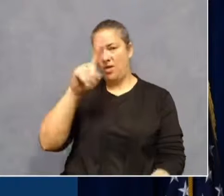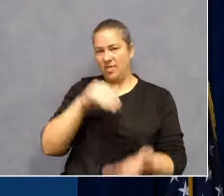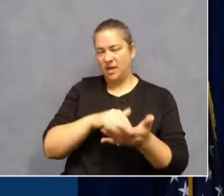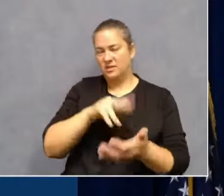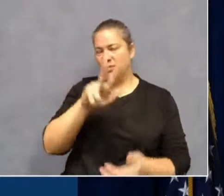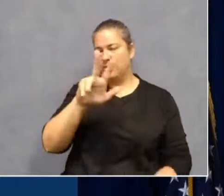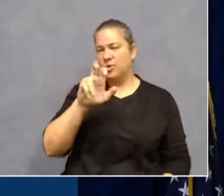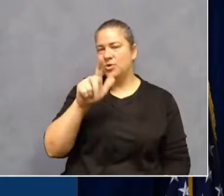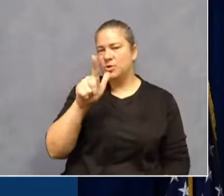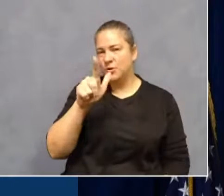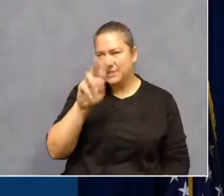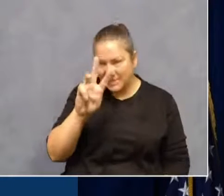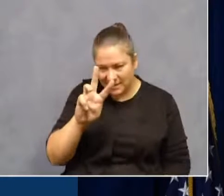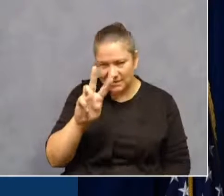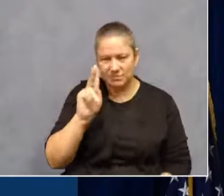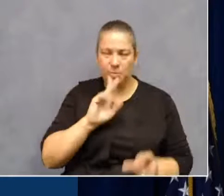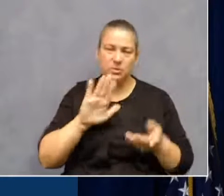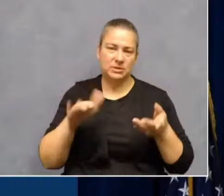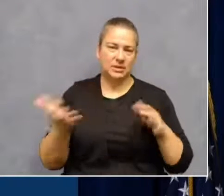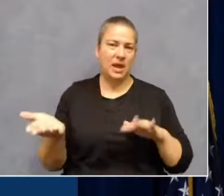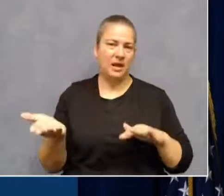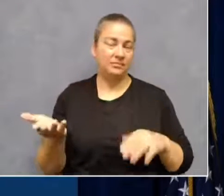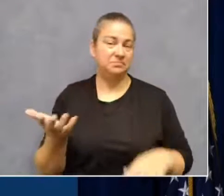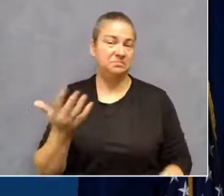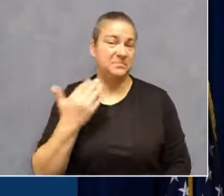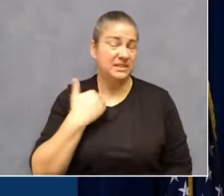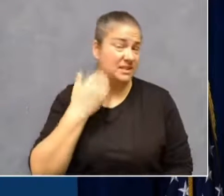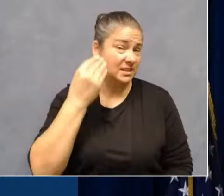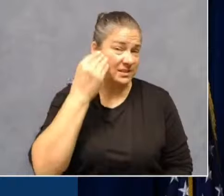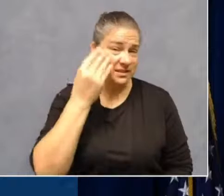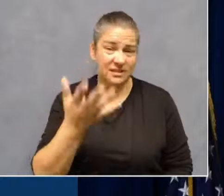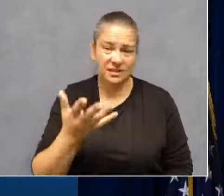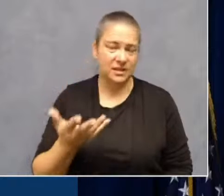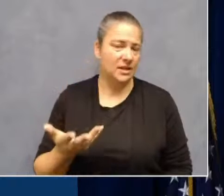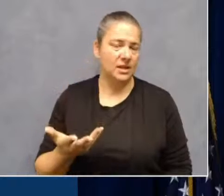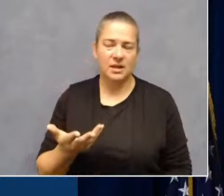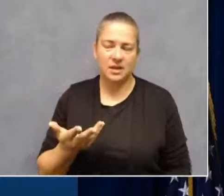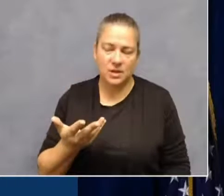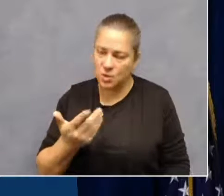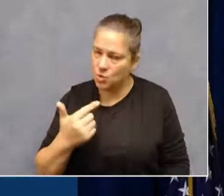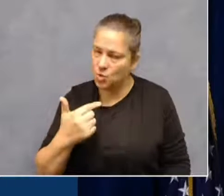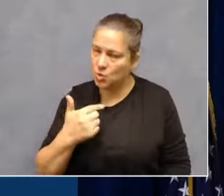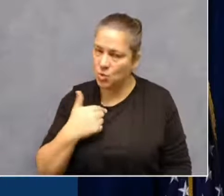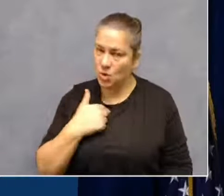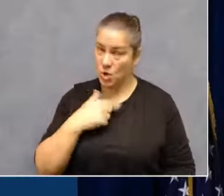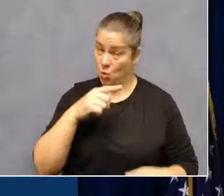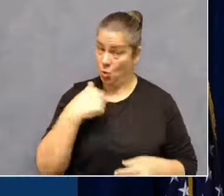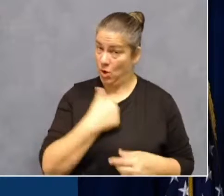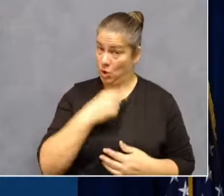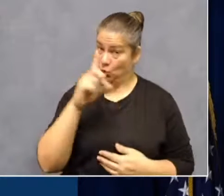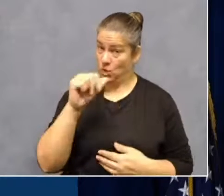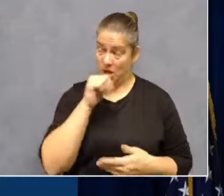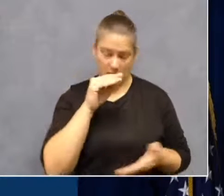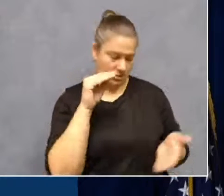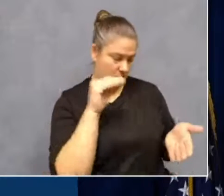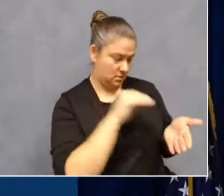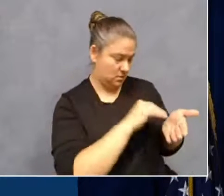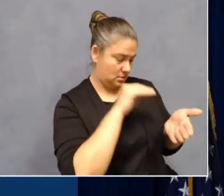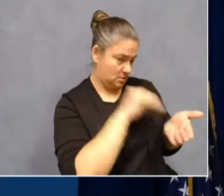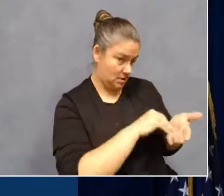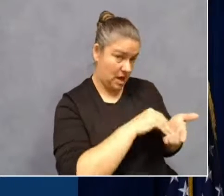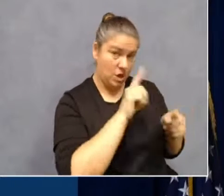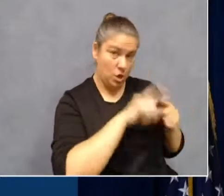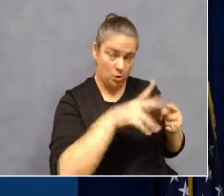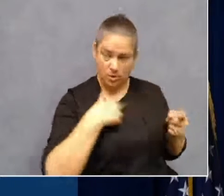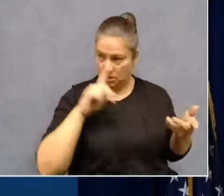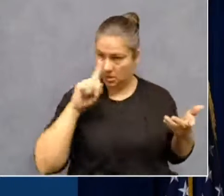1,326 Kentuckians. And let me tell you, we don't put somebody on this list until they've gone through a full audit of a committee of